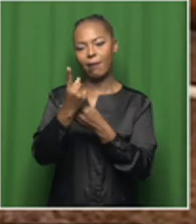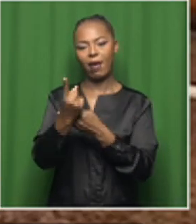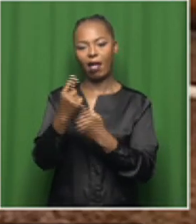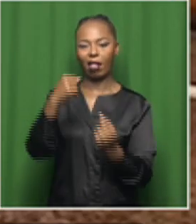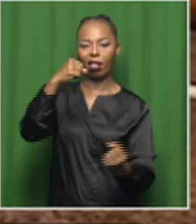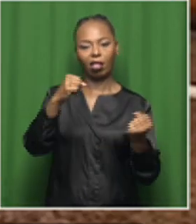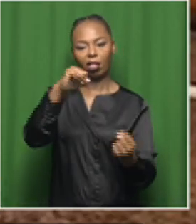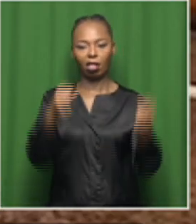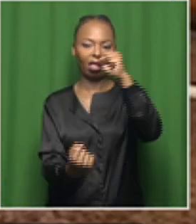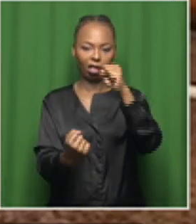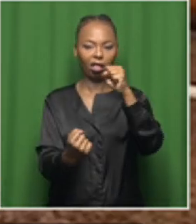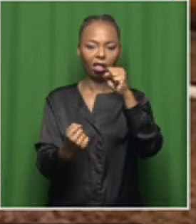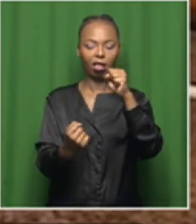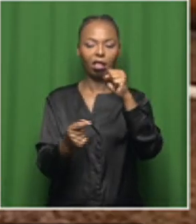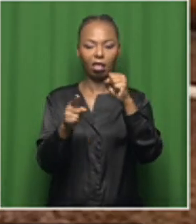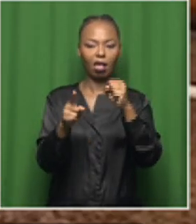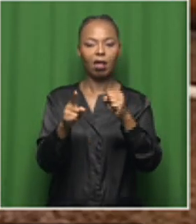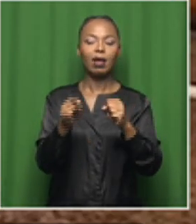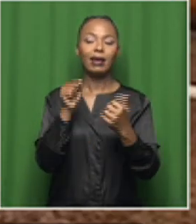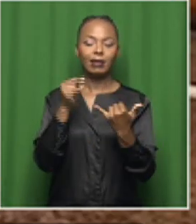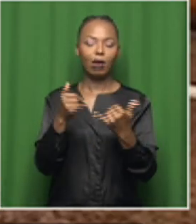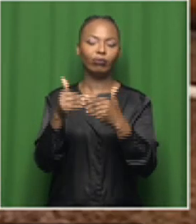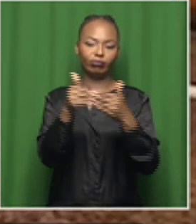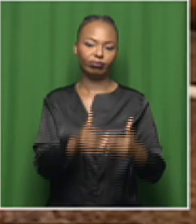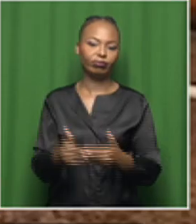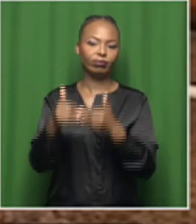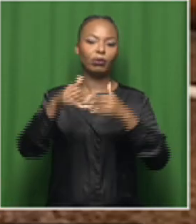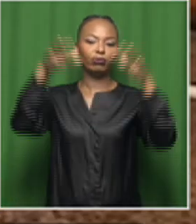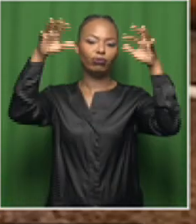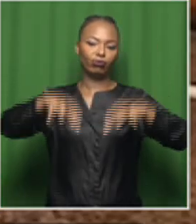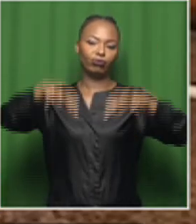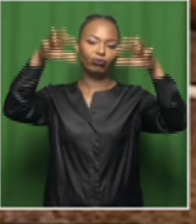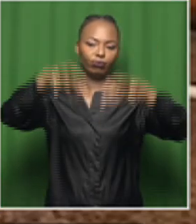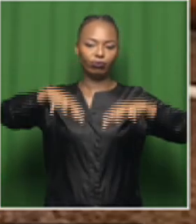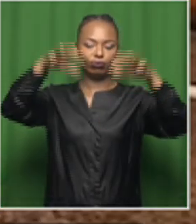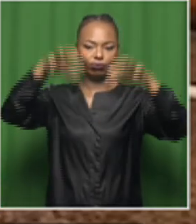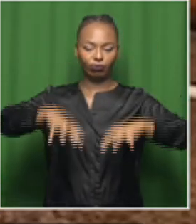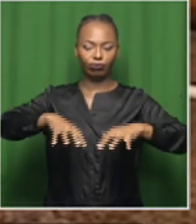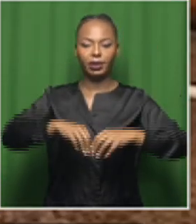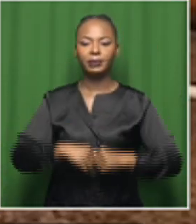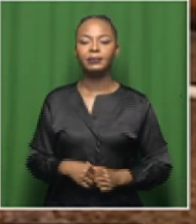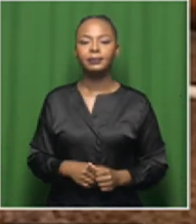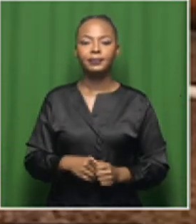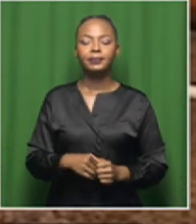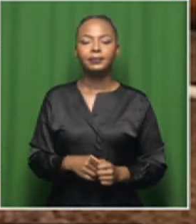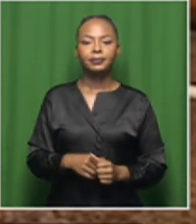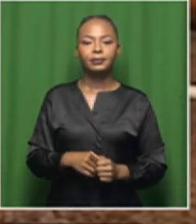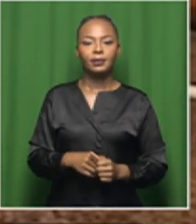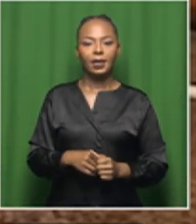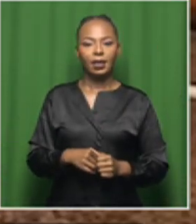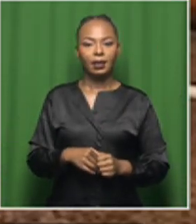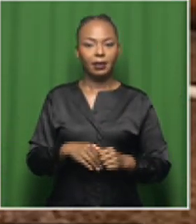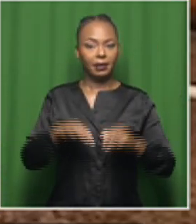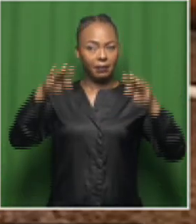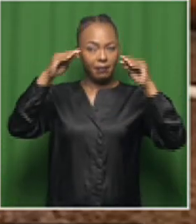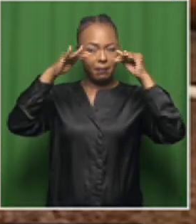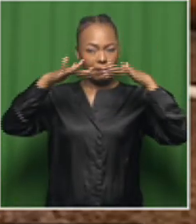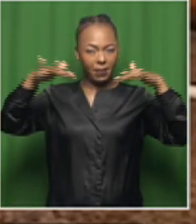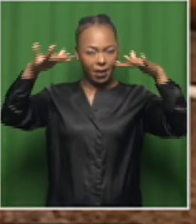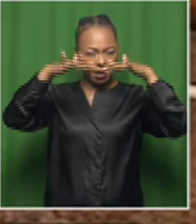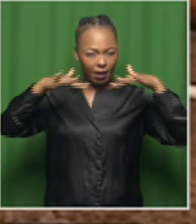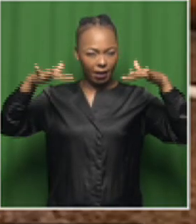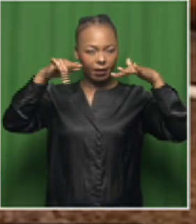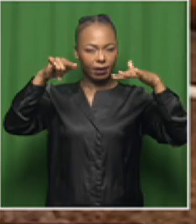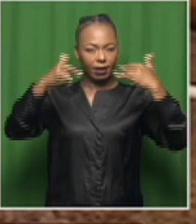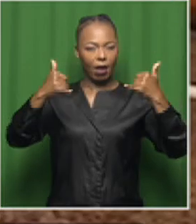follow those sort of safety tips for driving through the rain, which there is, as I say, plenty of that around at the moment. Misty as well across parts of KZN. This is a